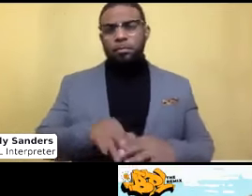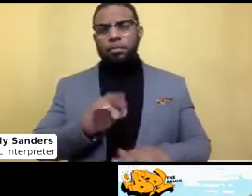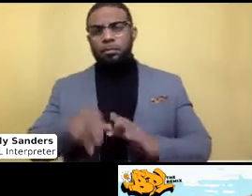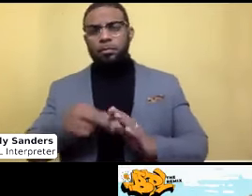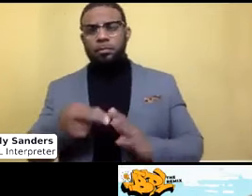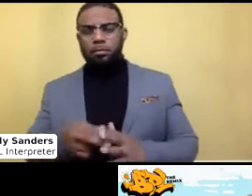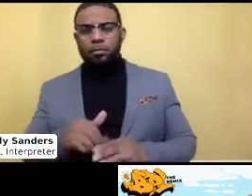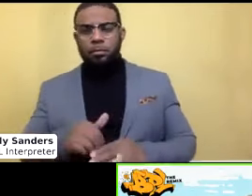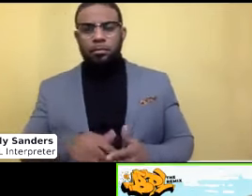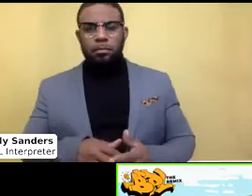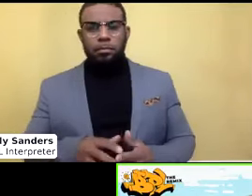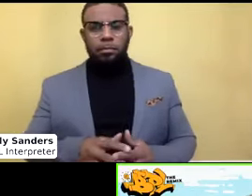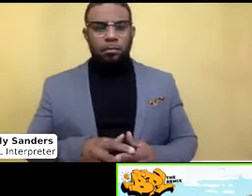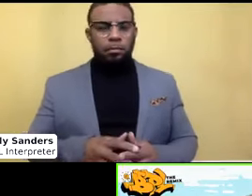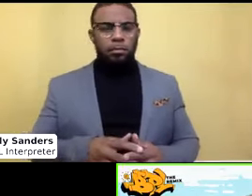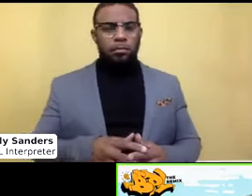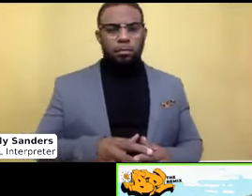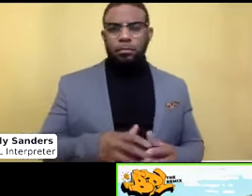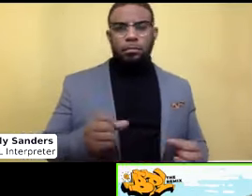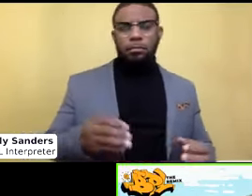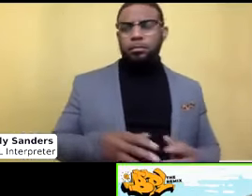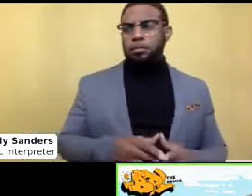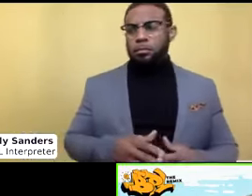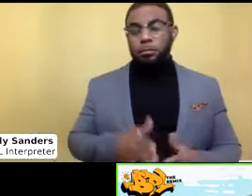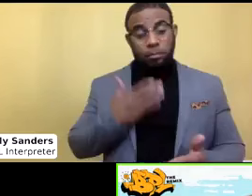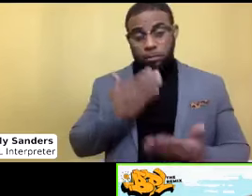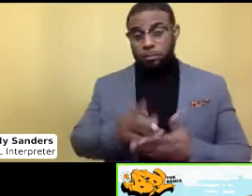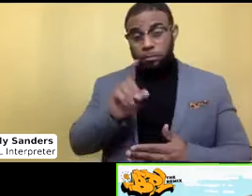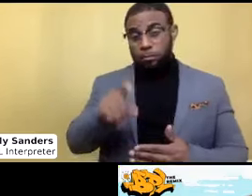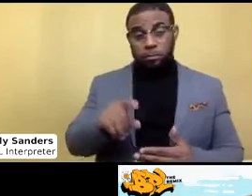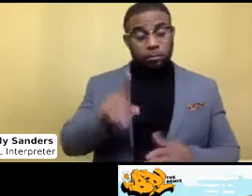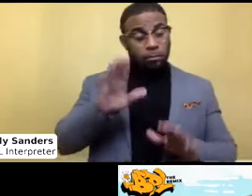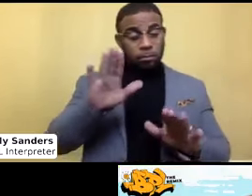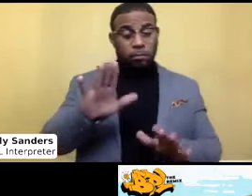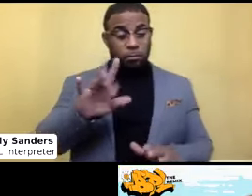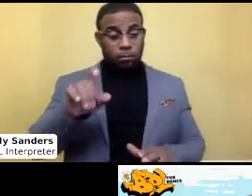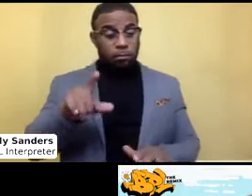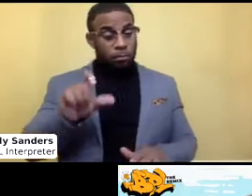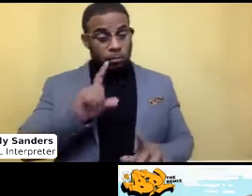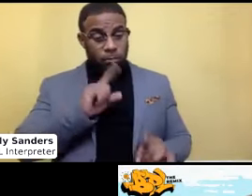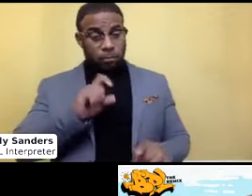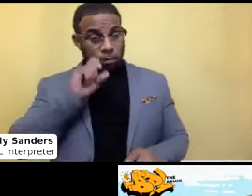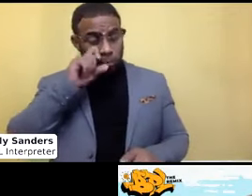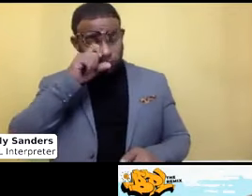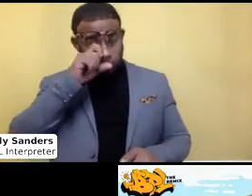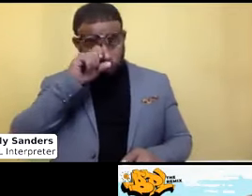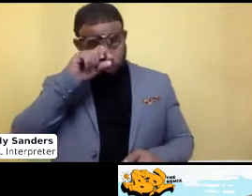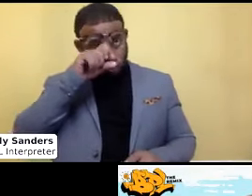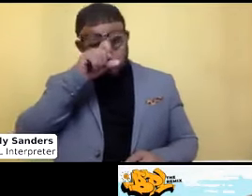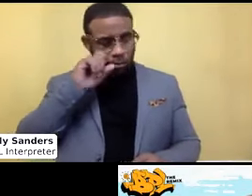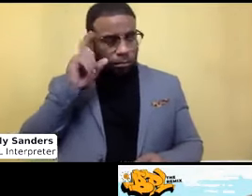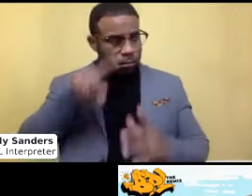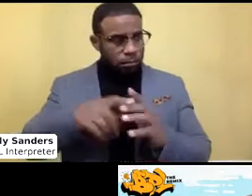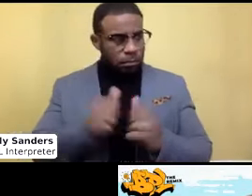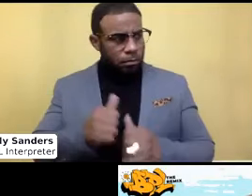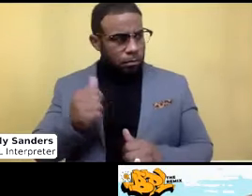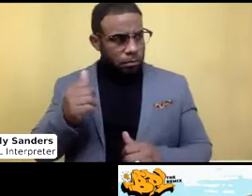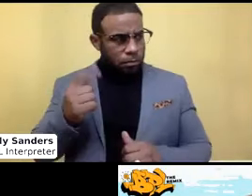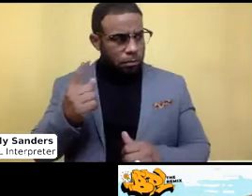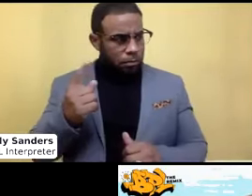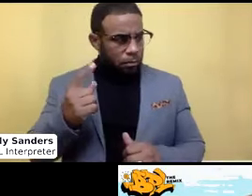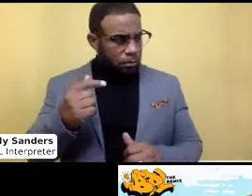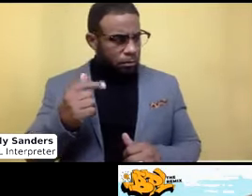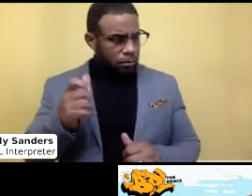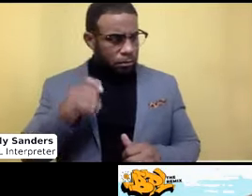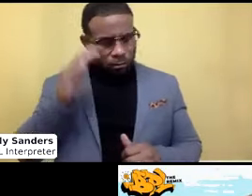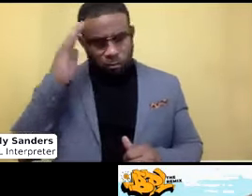role in this? Yeah. And so, and it's a good question. It's an excellent, we have to answer the question. I think it starts with one, since so we